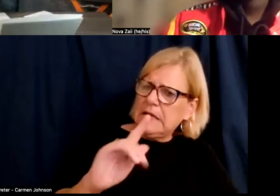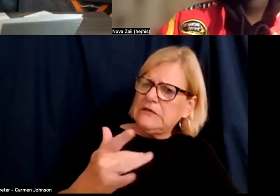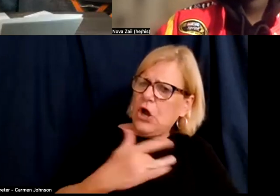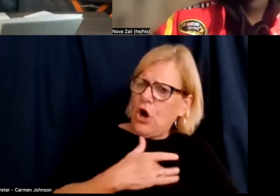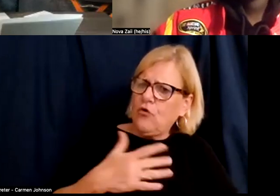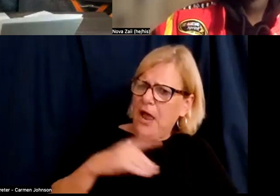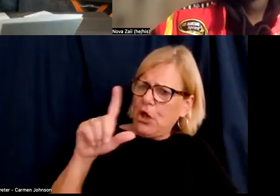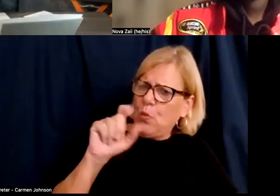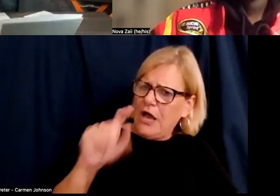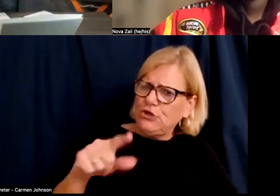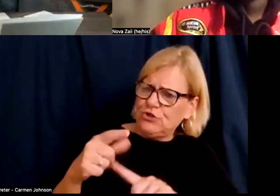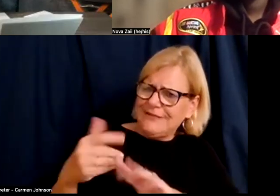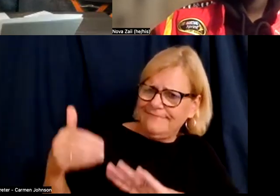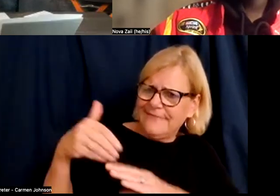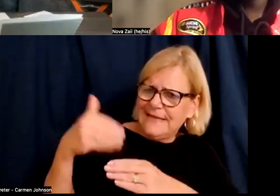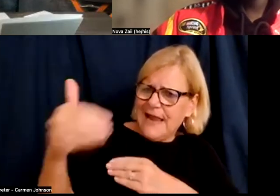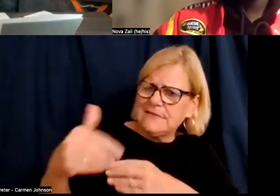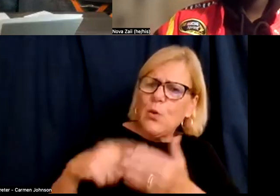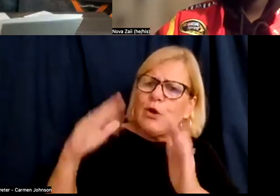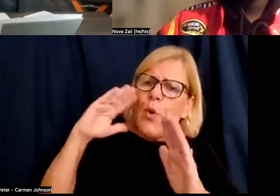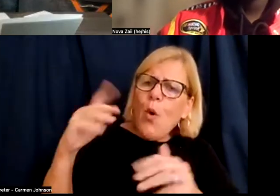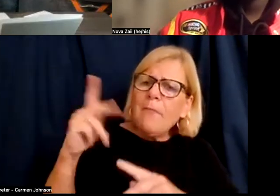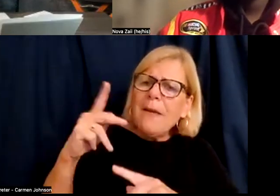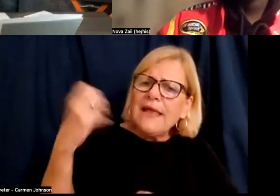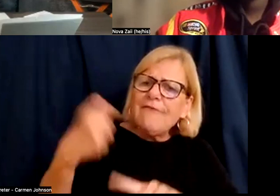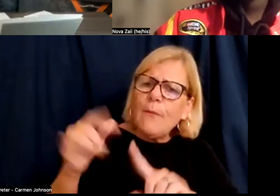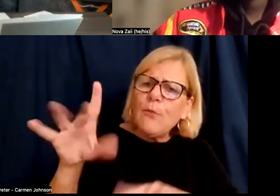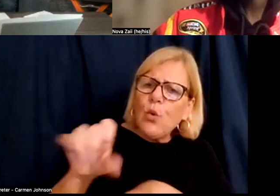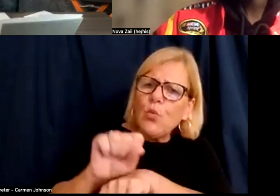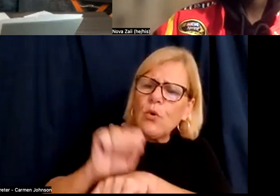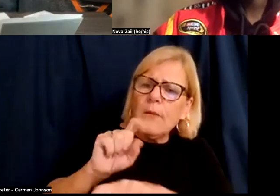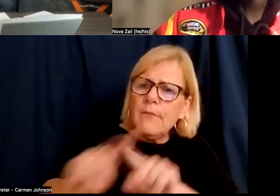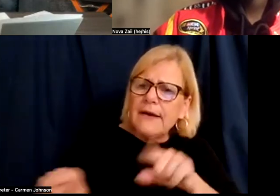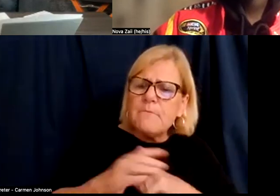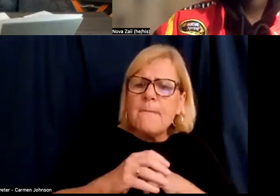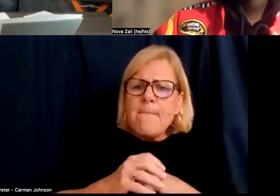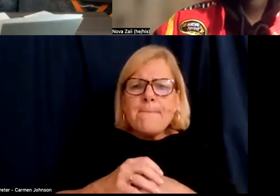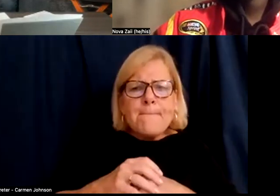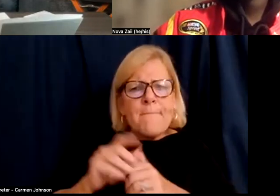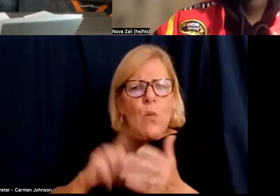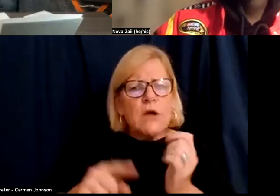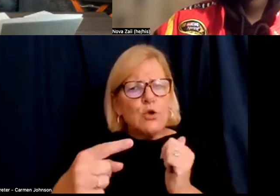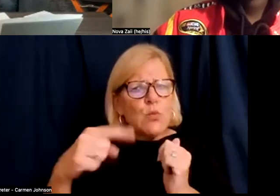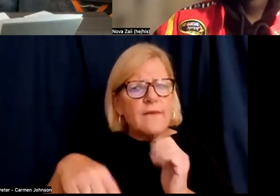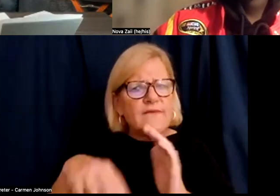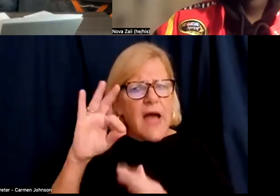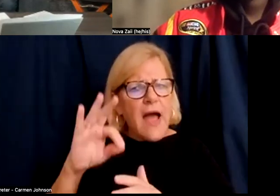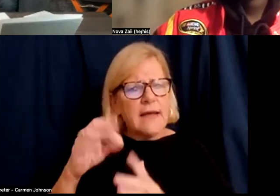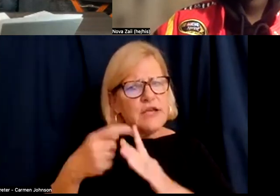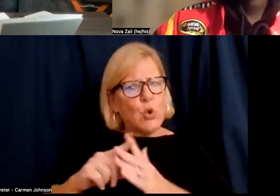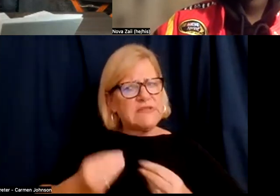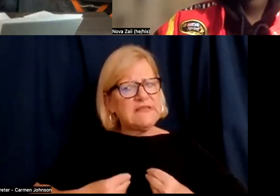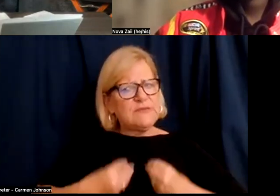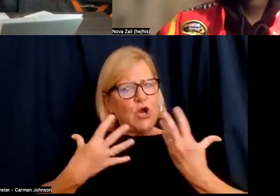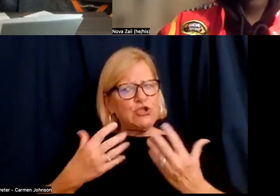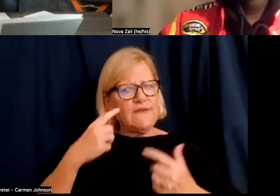my question to you next is what do you hope that people take away from your work? But what is it that you find as a source of